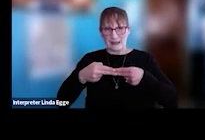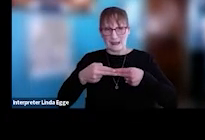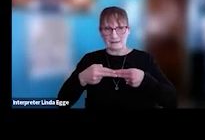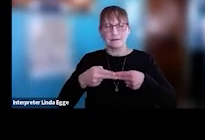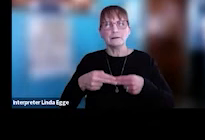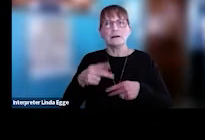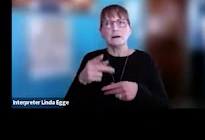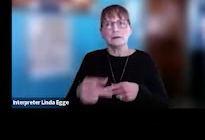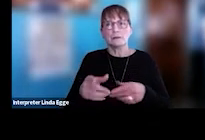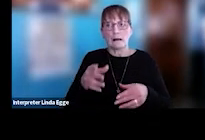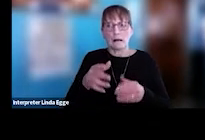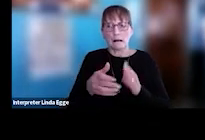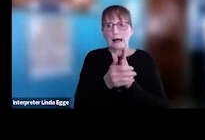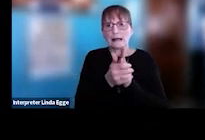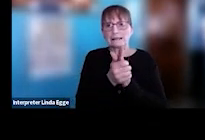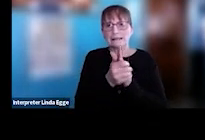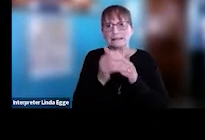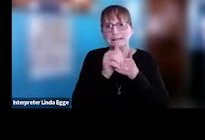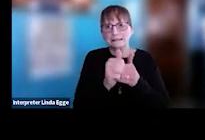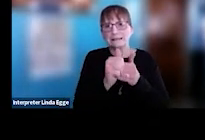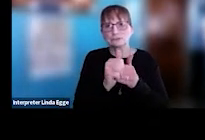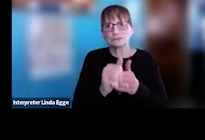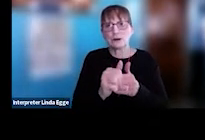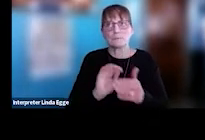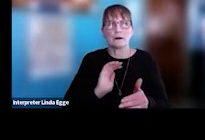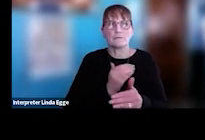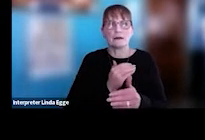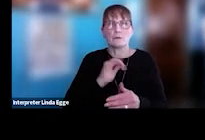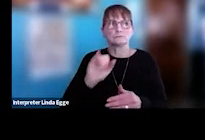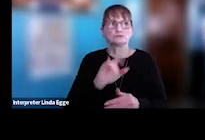The leadership of the RJOI identified,